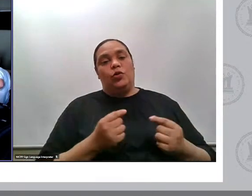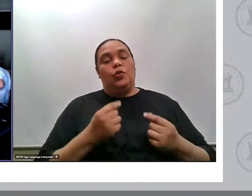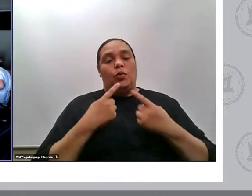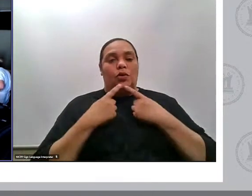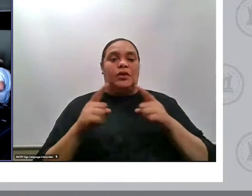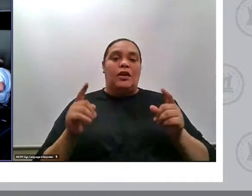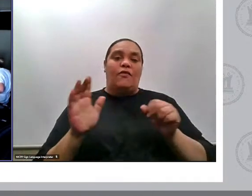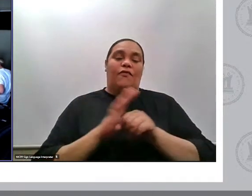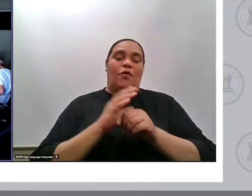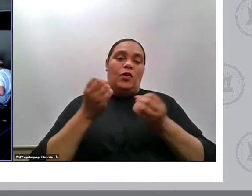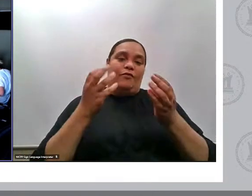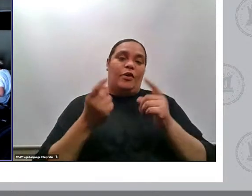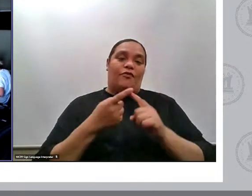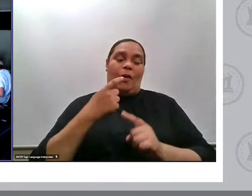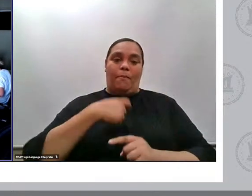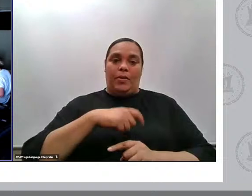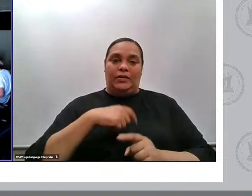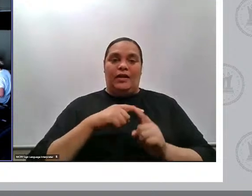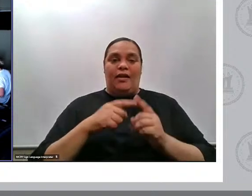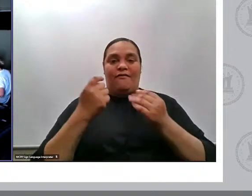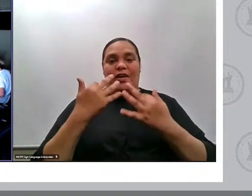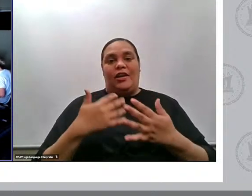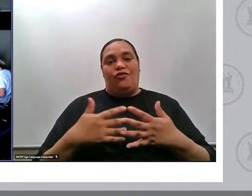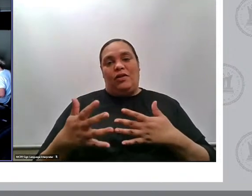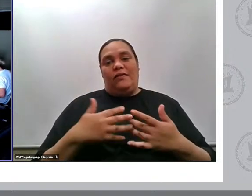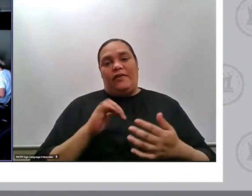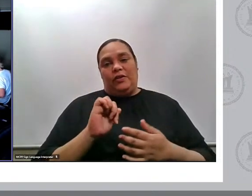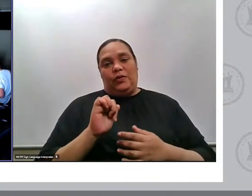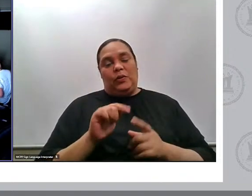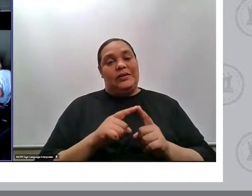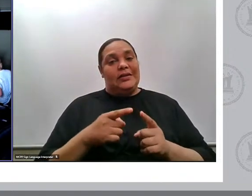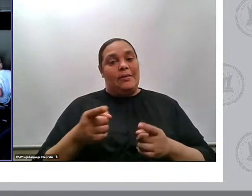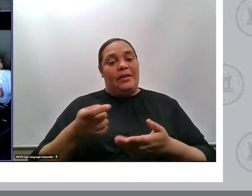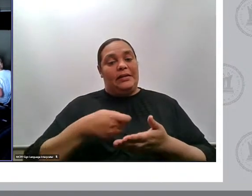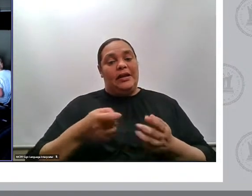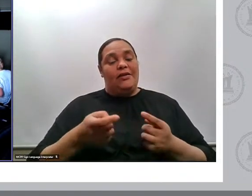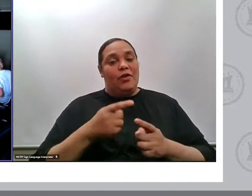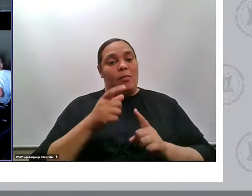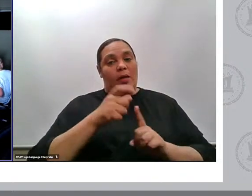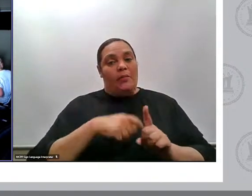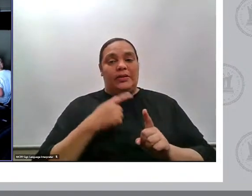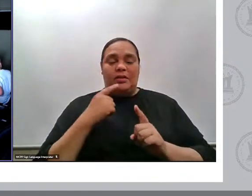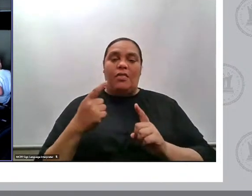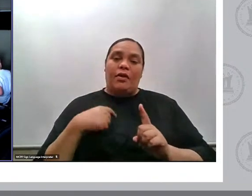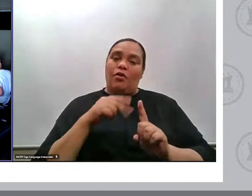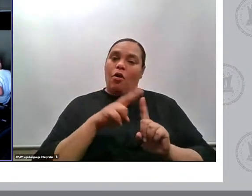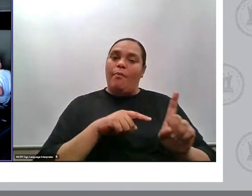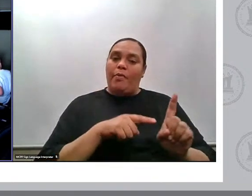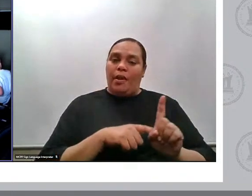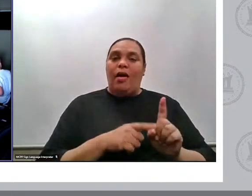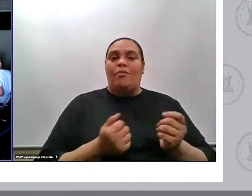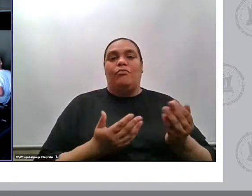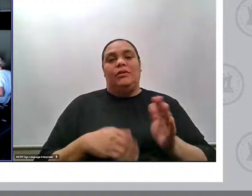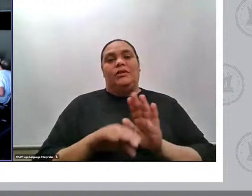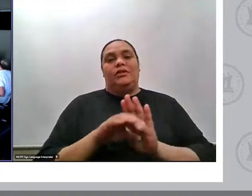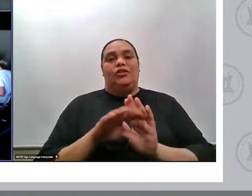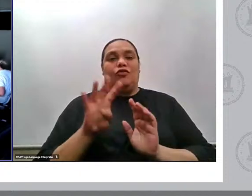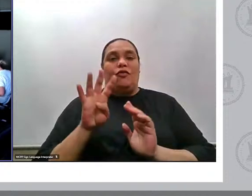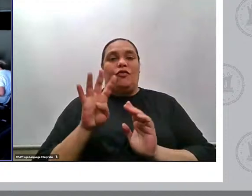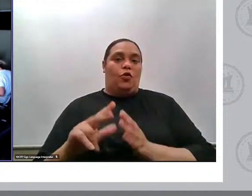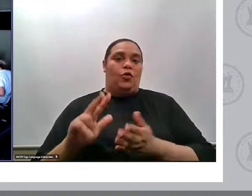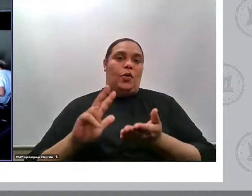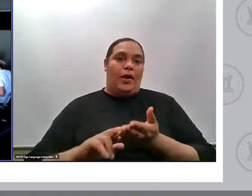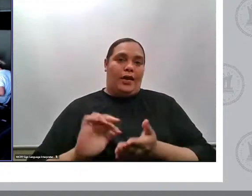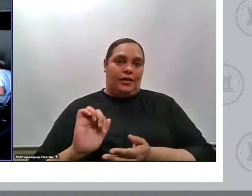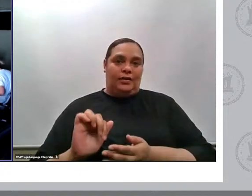full details of personal and financial affairs, statements signed by the applicant that they comply with the provisions of Section 4 of the Act